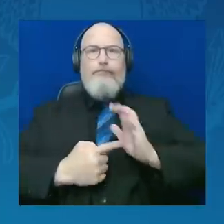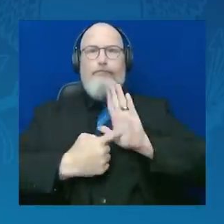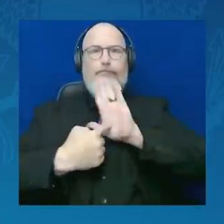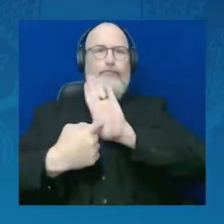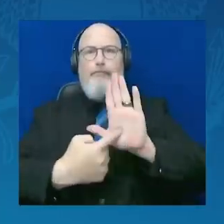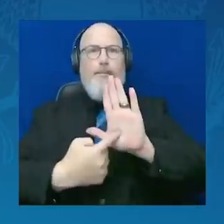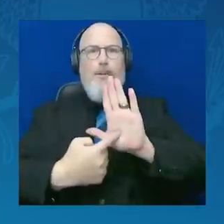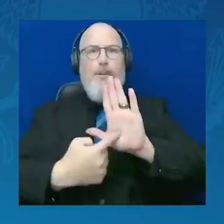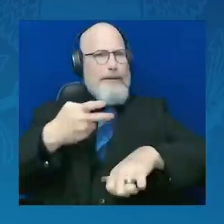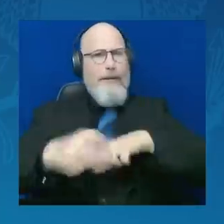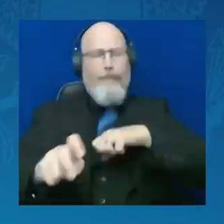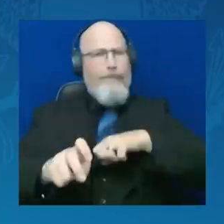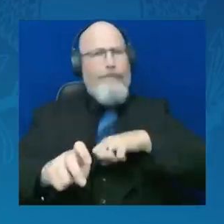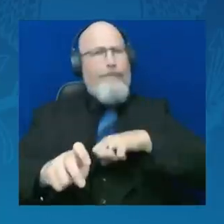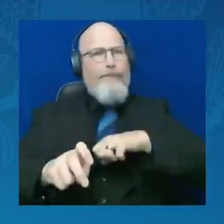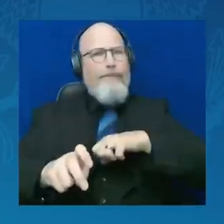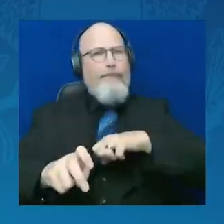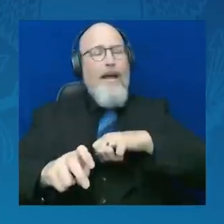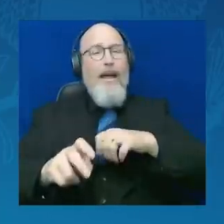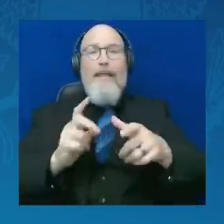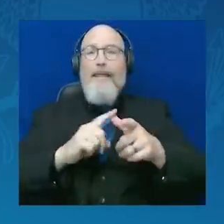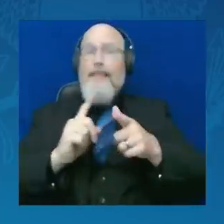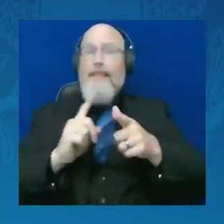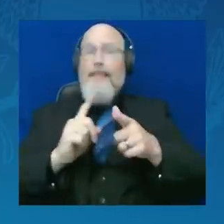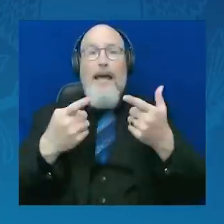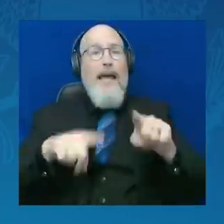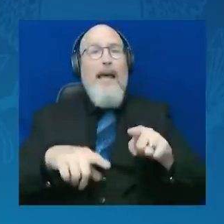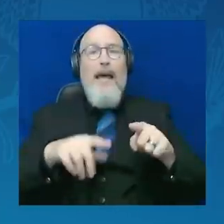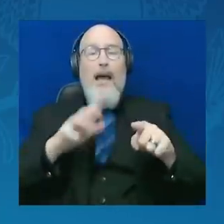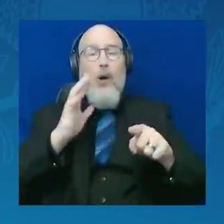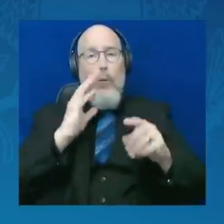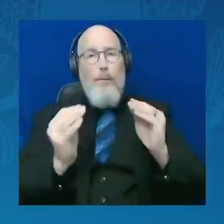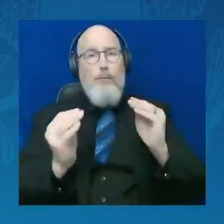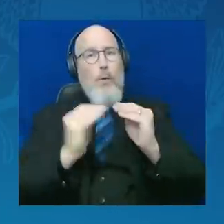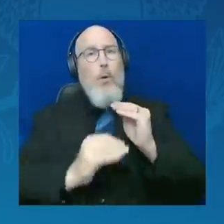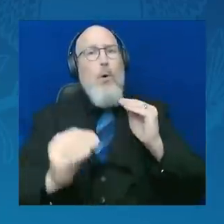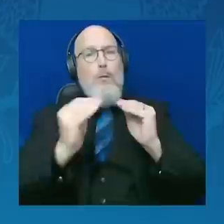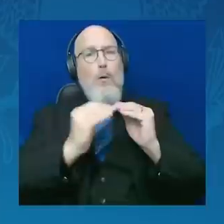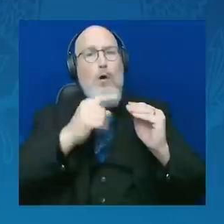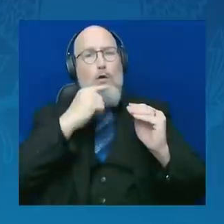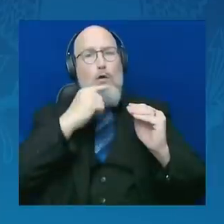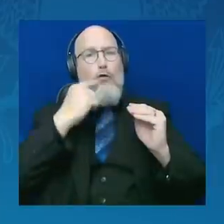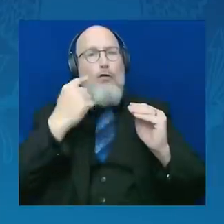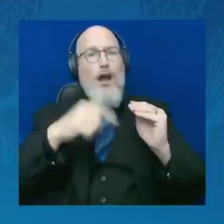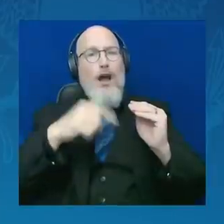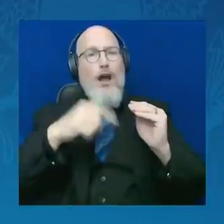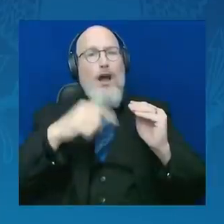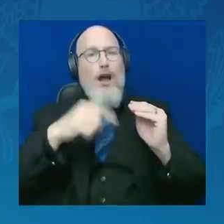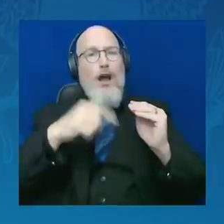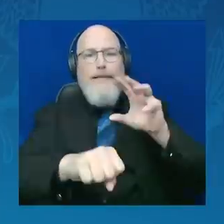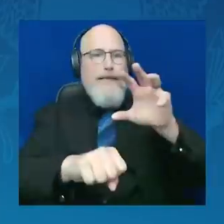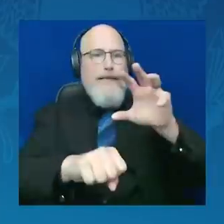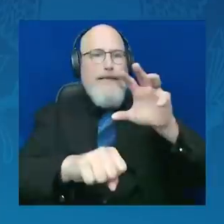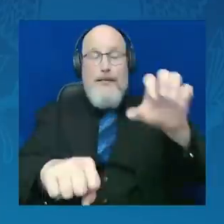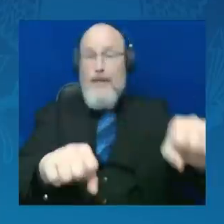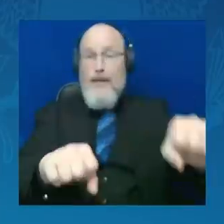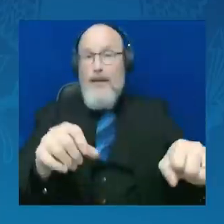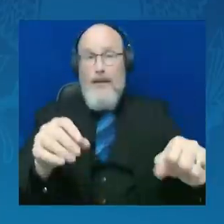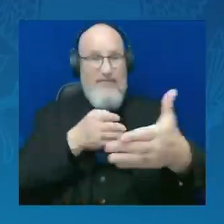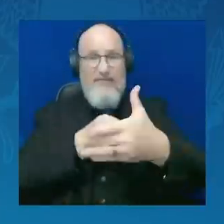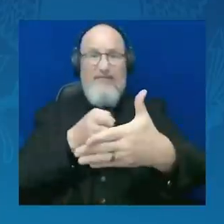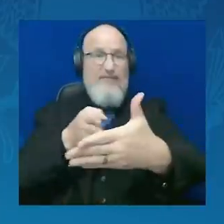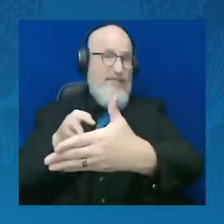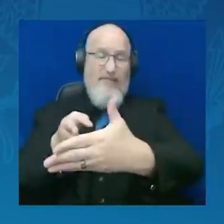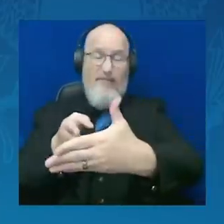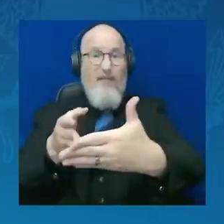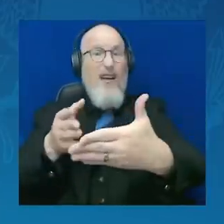we will see more attacks from Russia, to which perhaps sooner or later also my country, Poland, would fall victim to. And